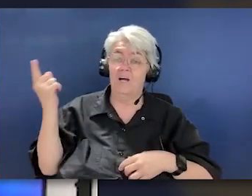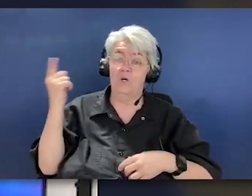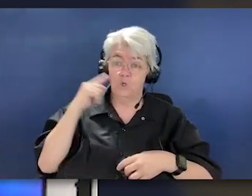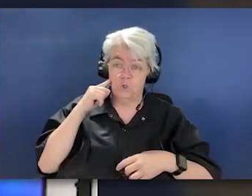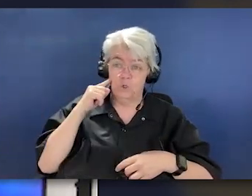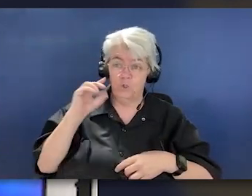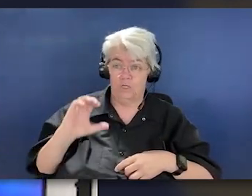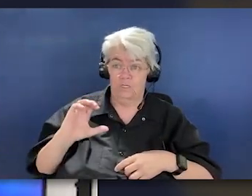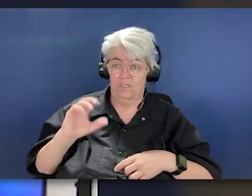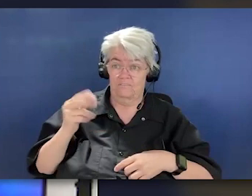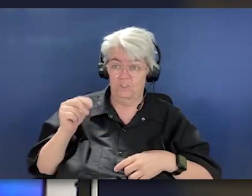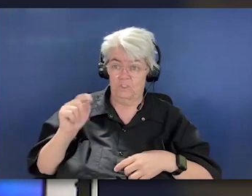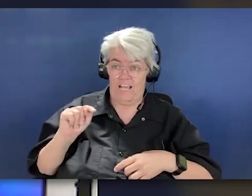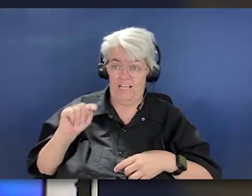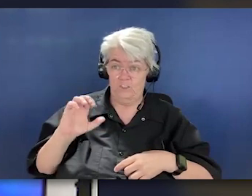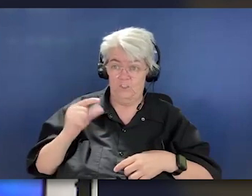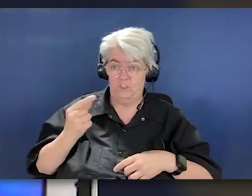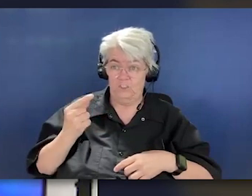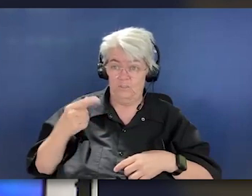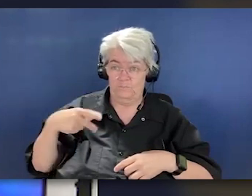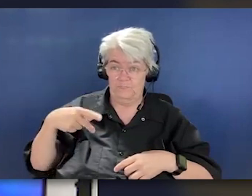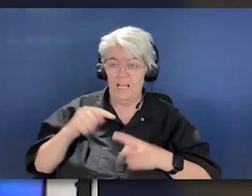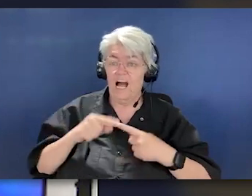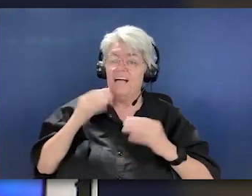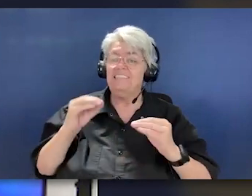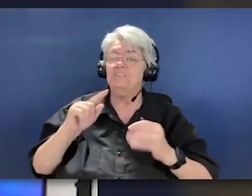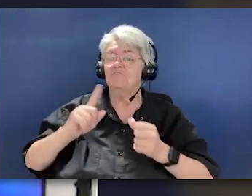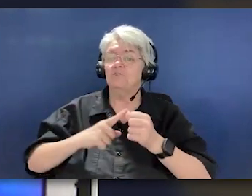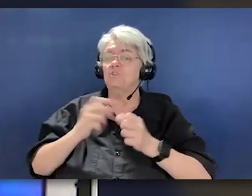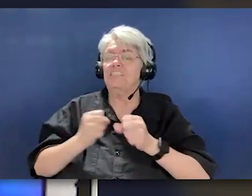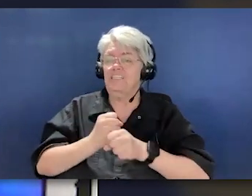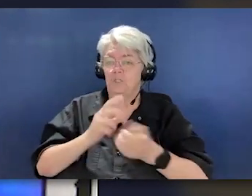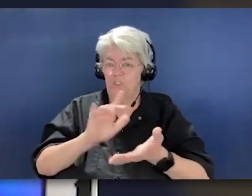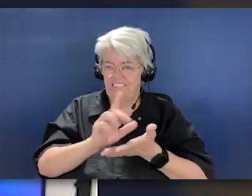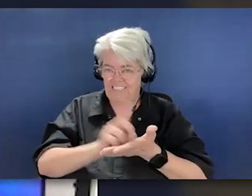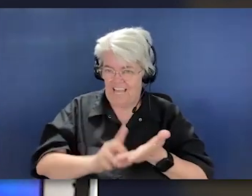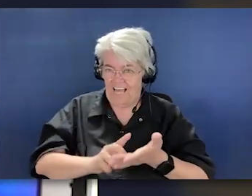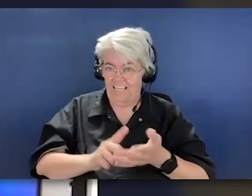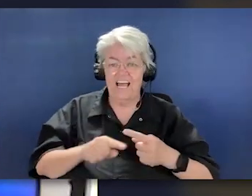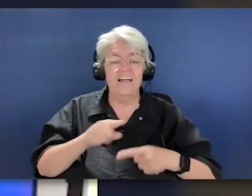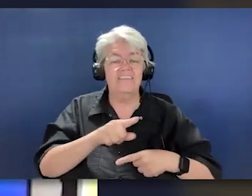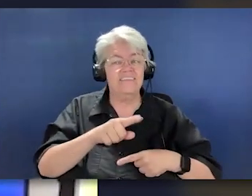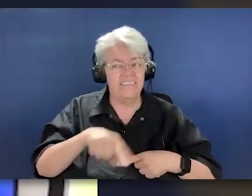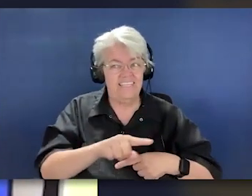when I teach first year design. My students are very tech-philic.